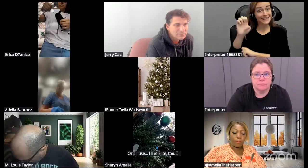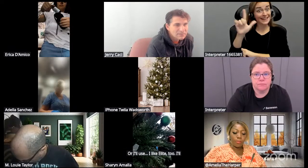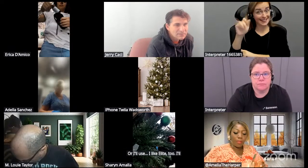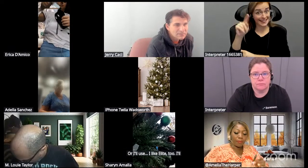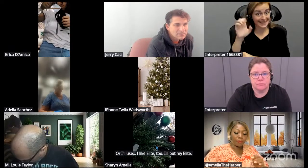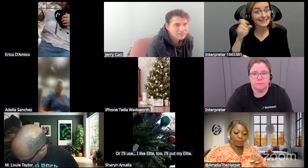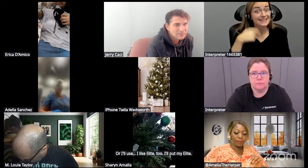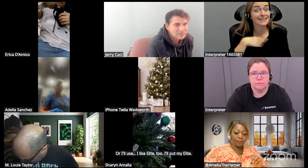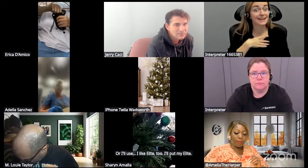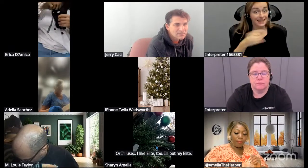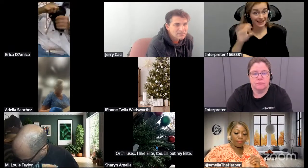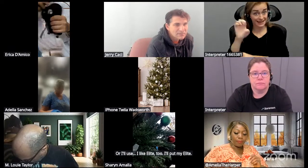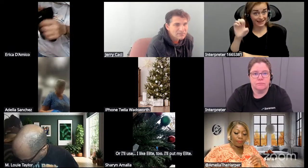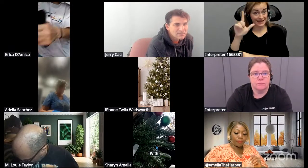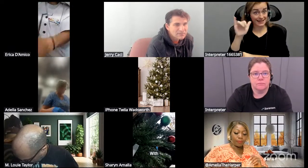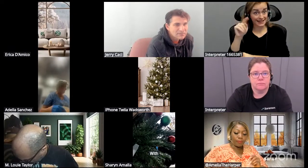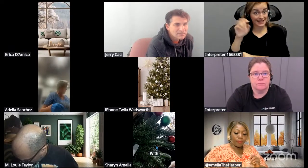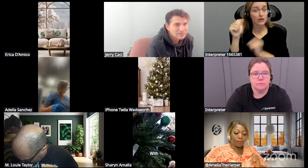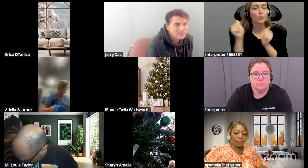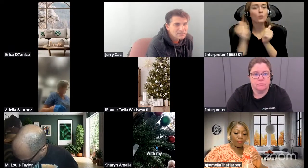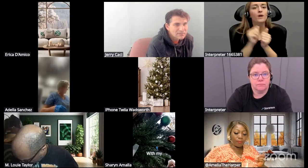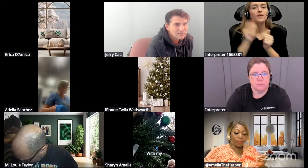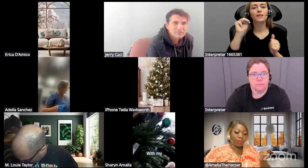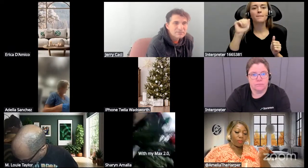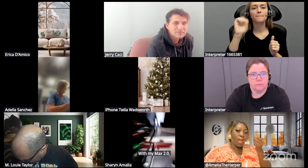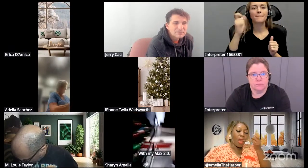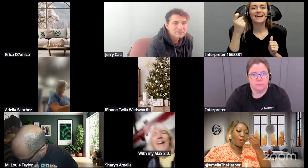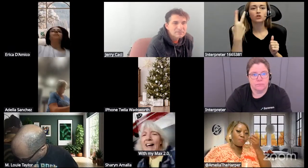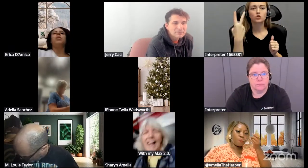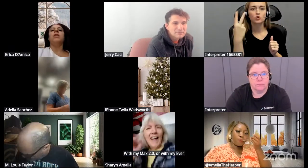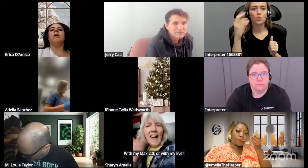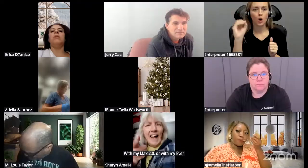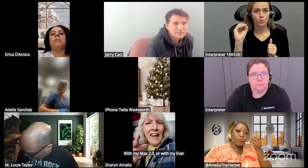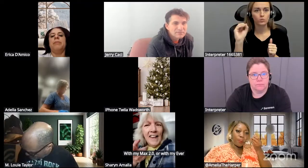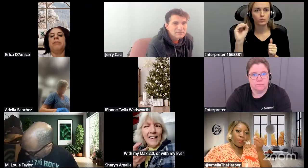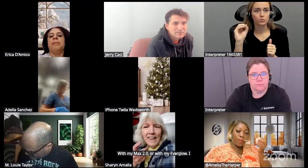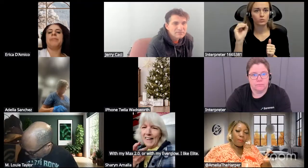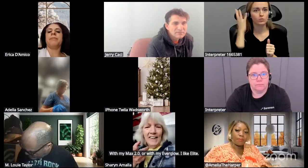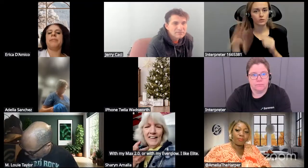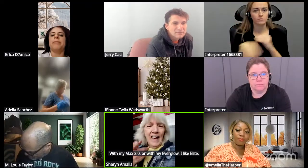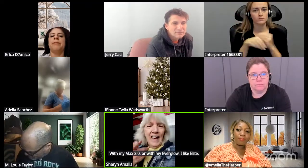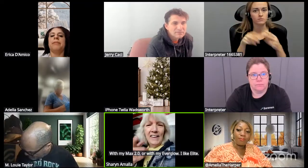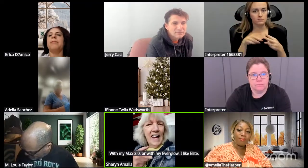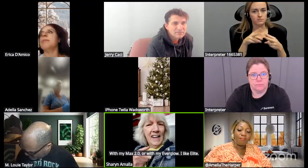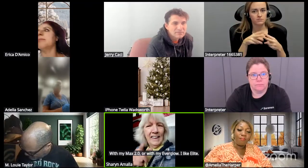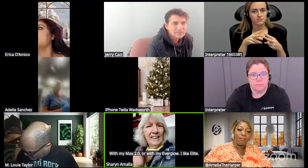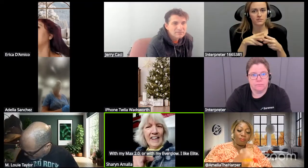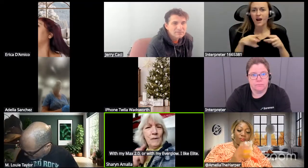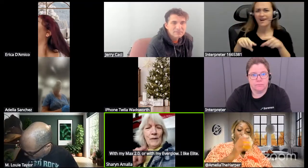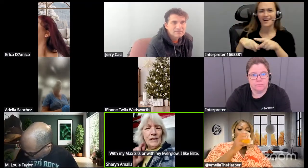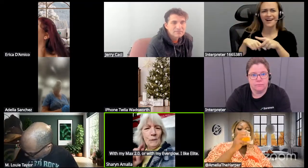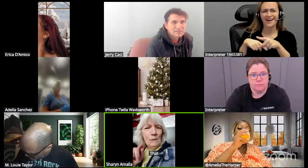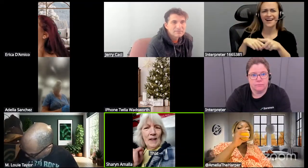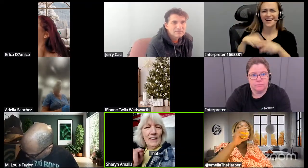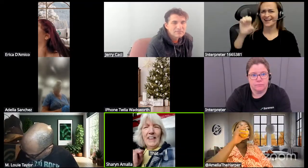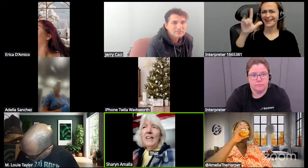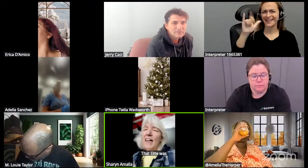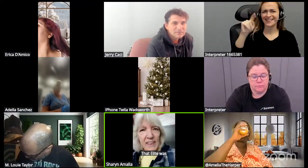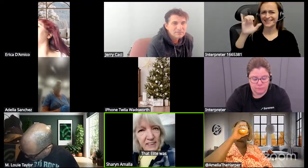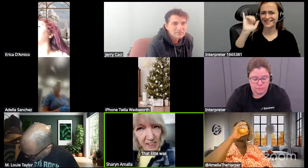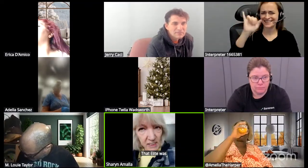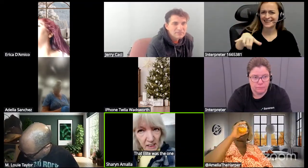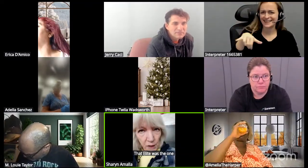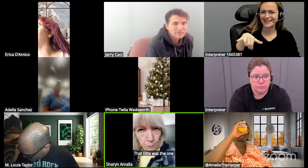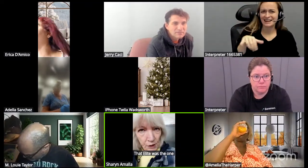Elite with my Max 2O or with my Everglow. I like Elite. That elite was the one that